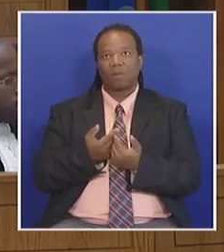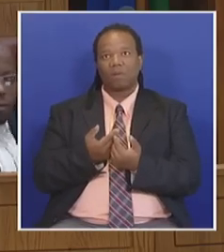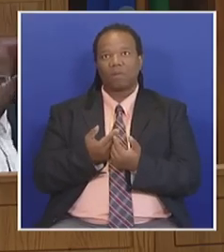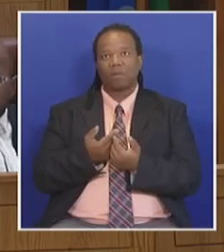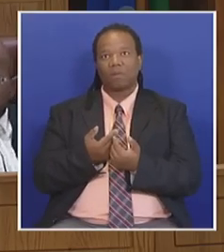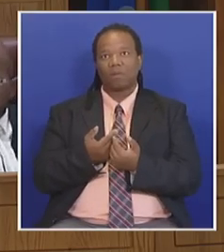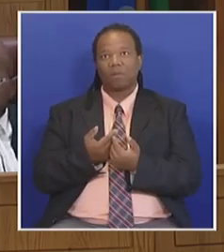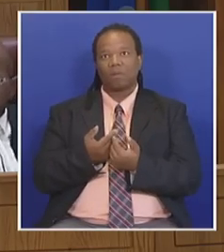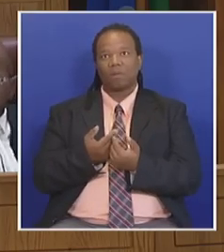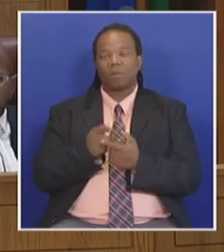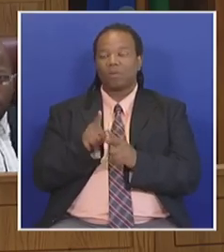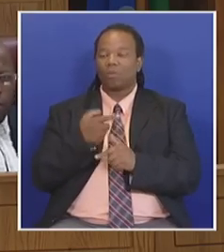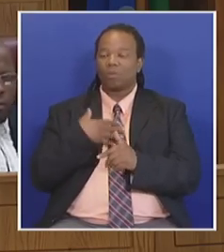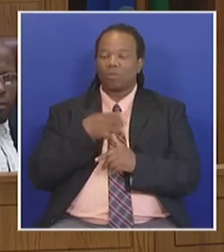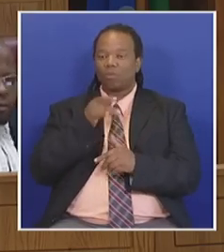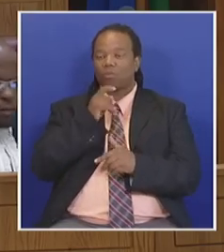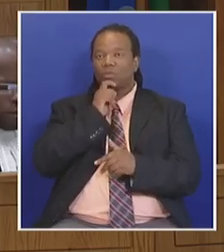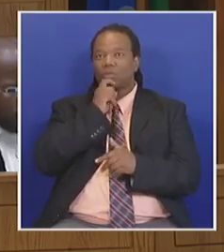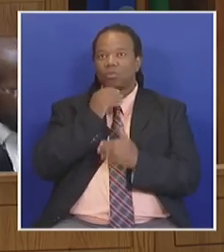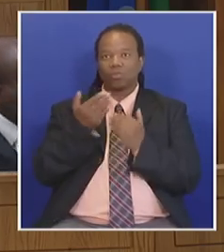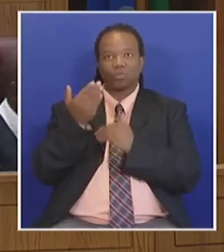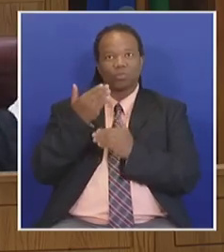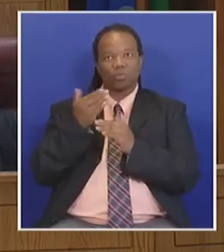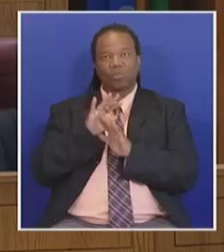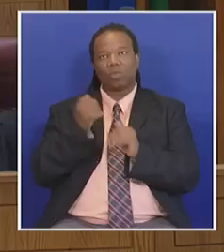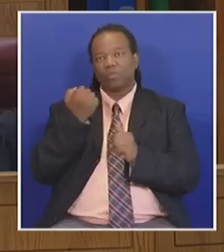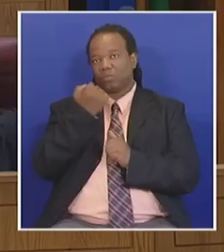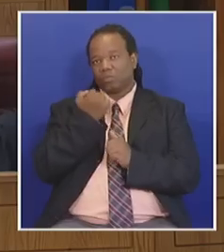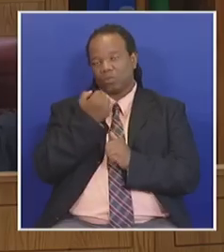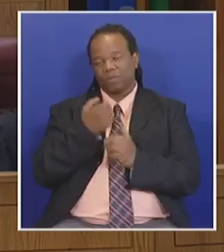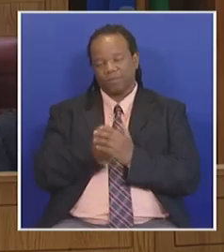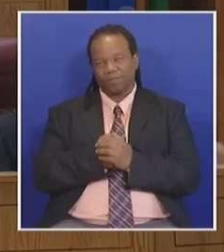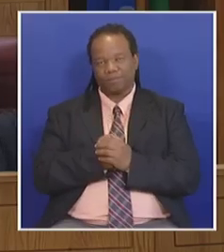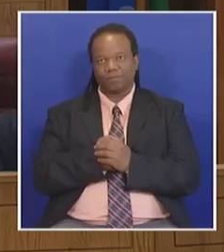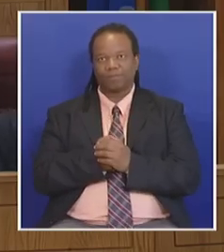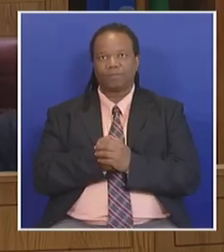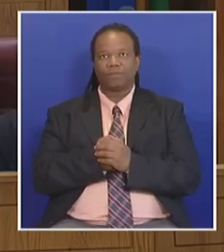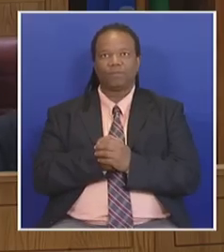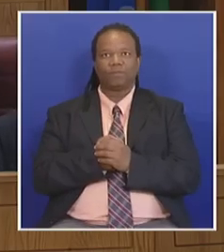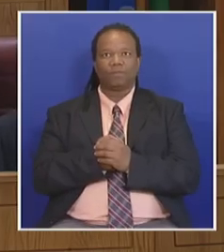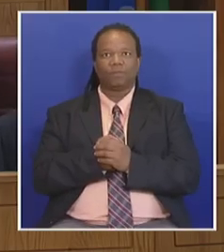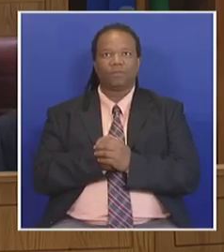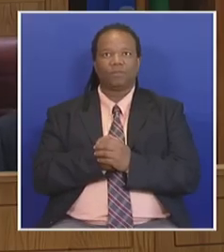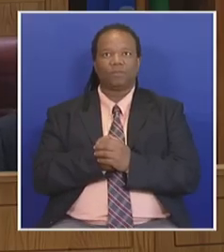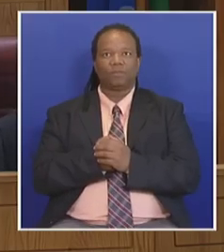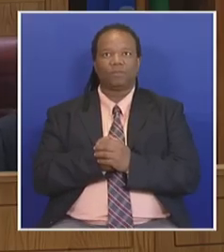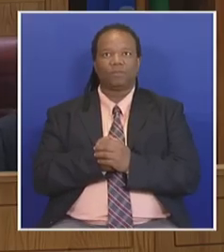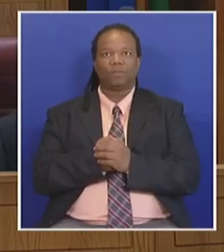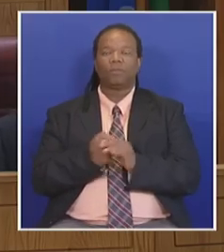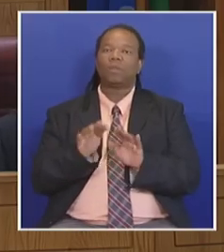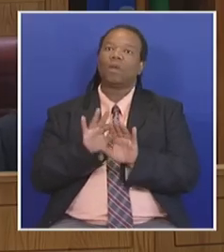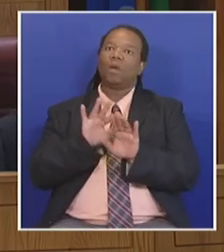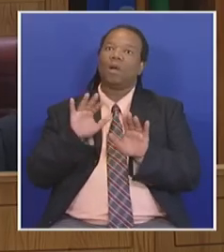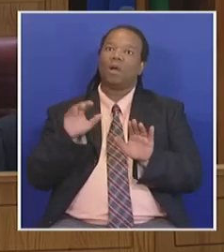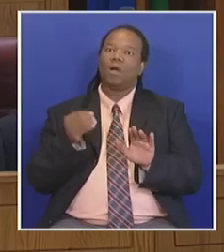do when I still had another capacity, and you as well. But I've got a notice, a motion without notice as well.